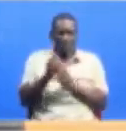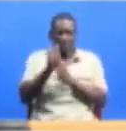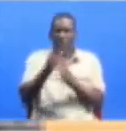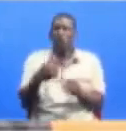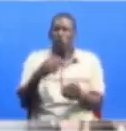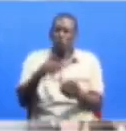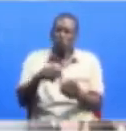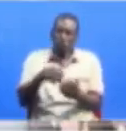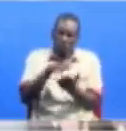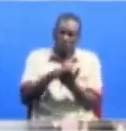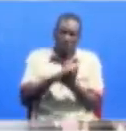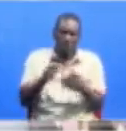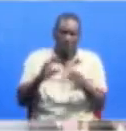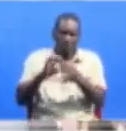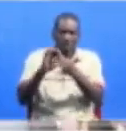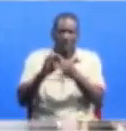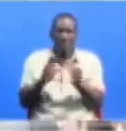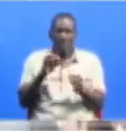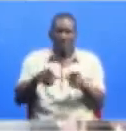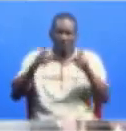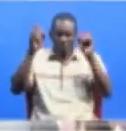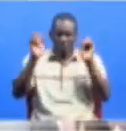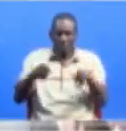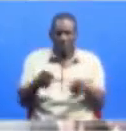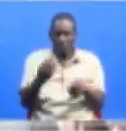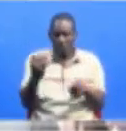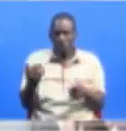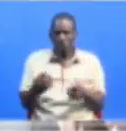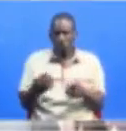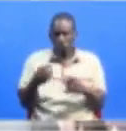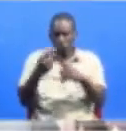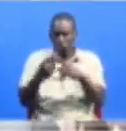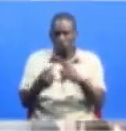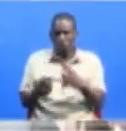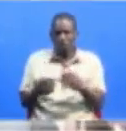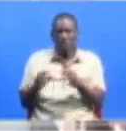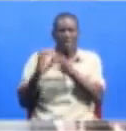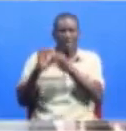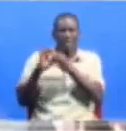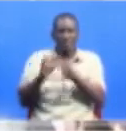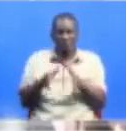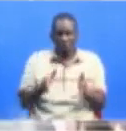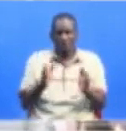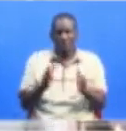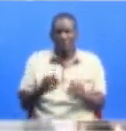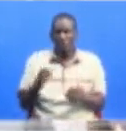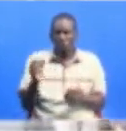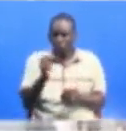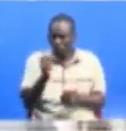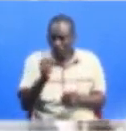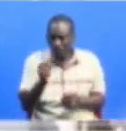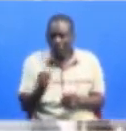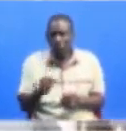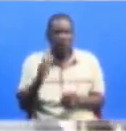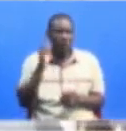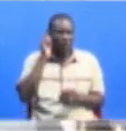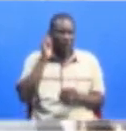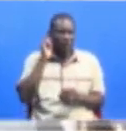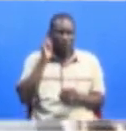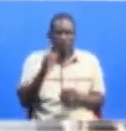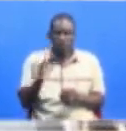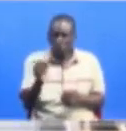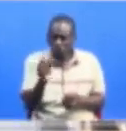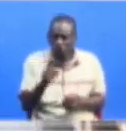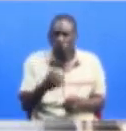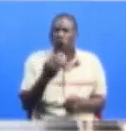of these cultures. Kama ni lazima mtoto apasishwe tohara kitamaduni, wazee wa Kalenjin,